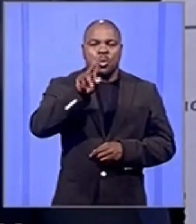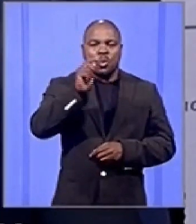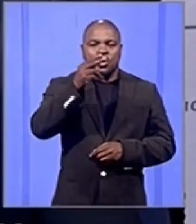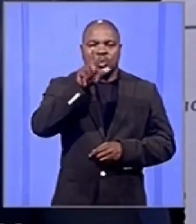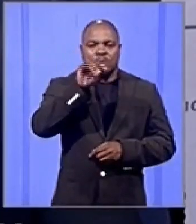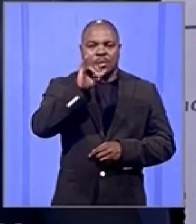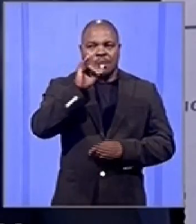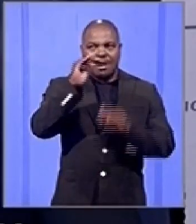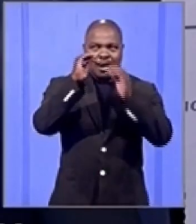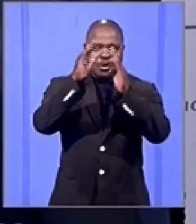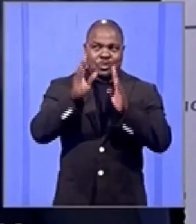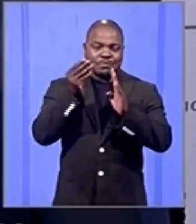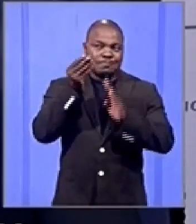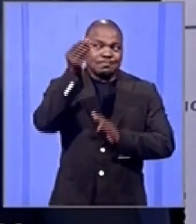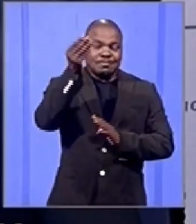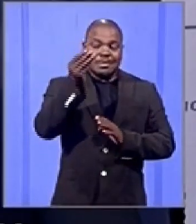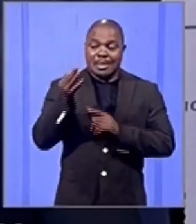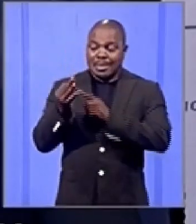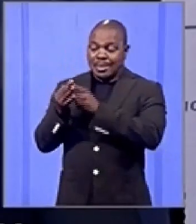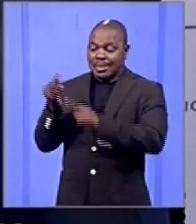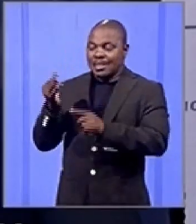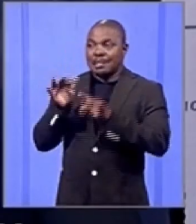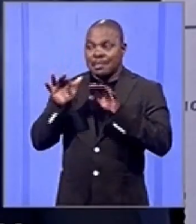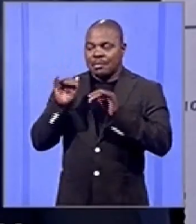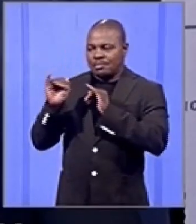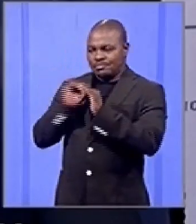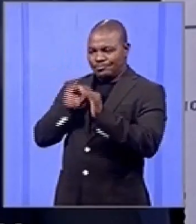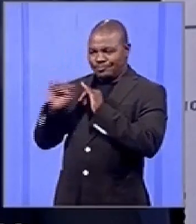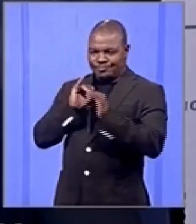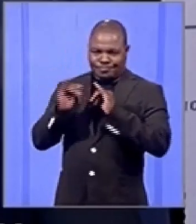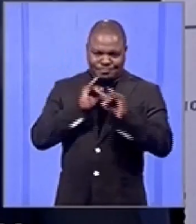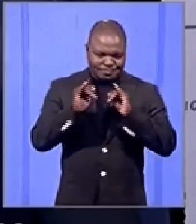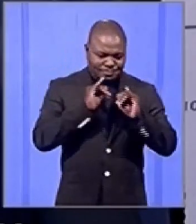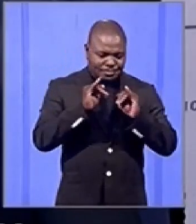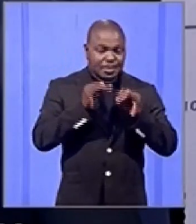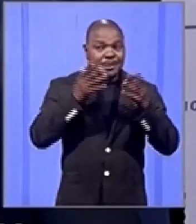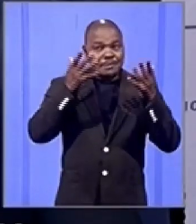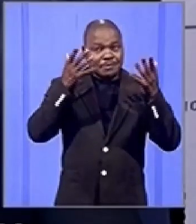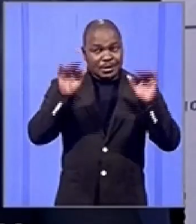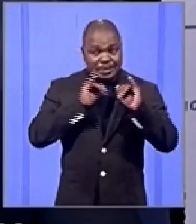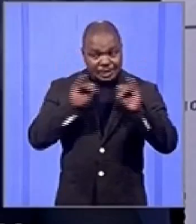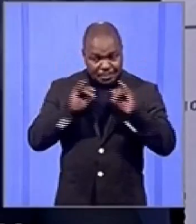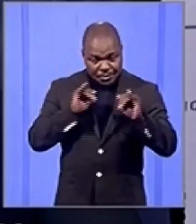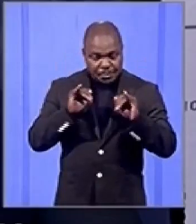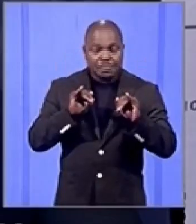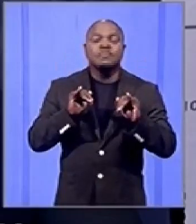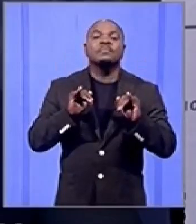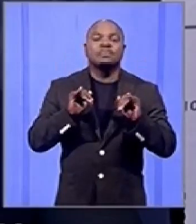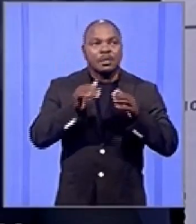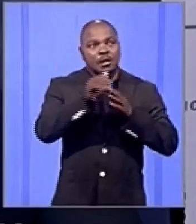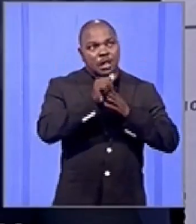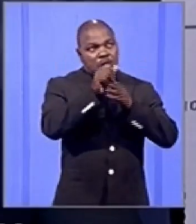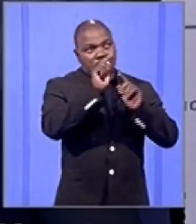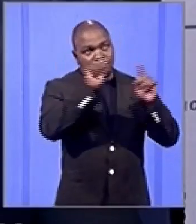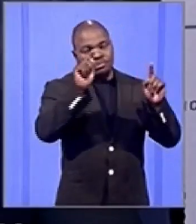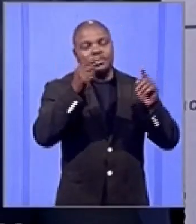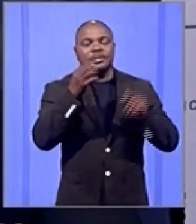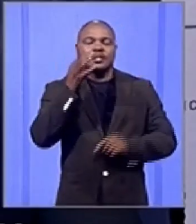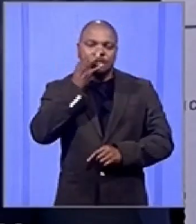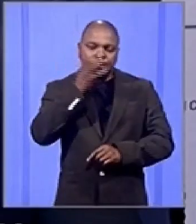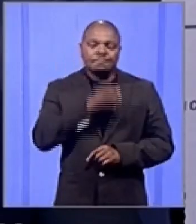be interviewed. After those interviews, the leadership will then come back to us and say, having